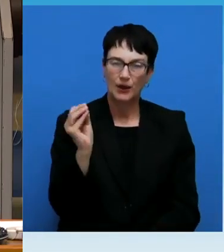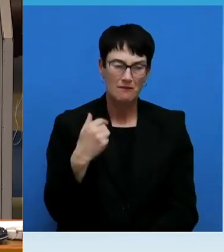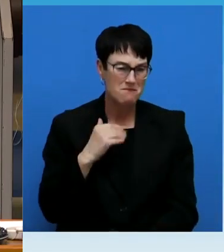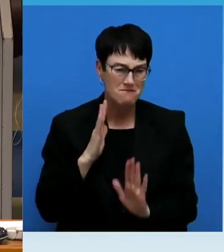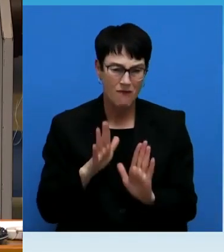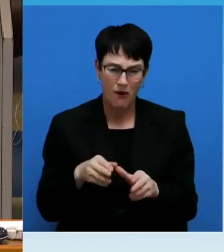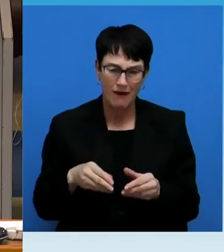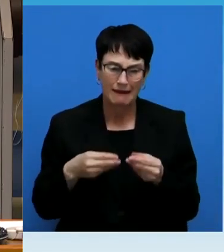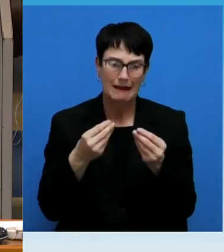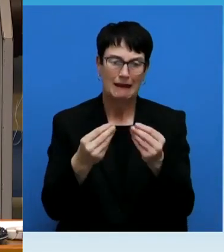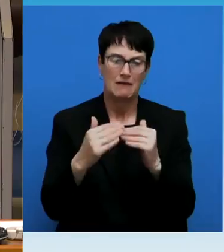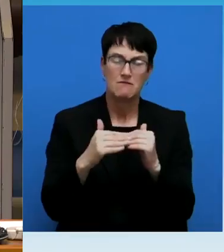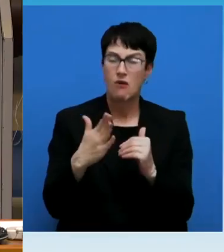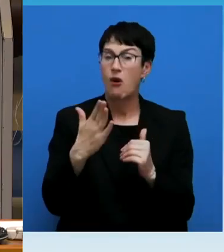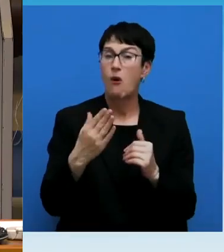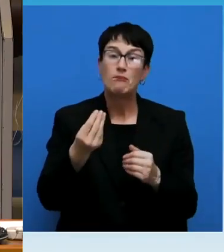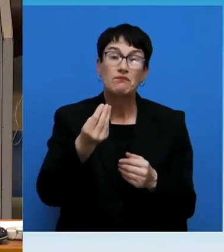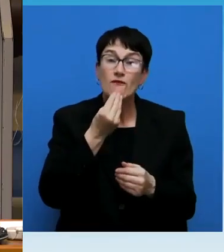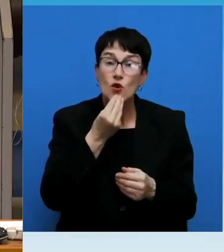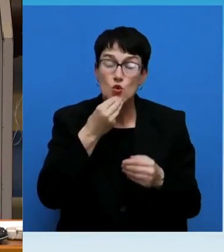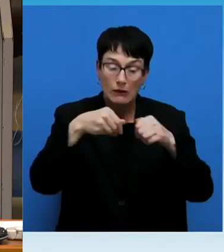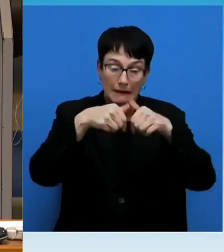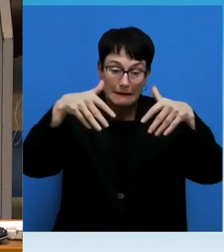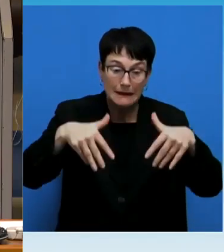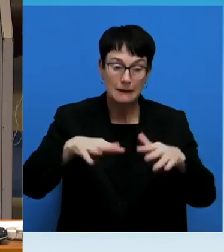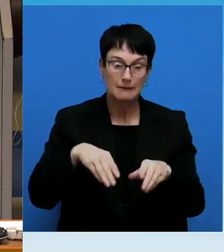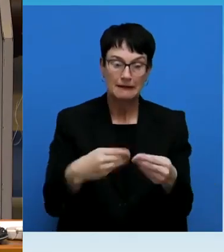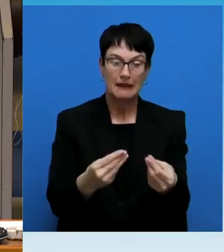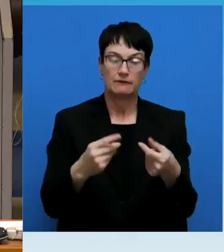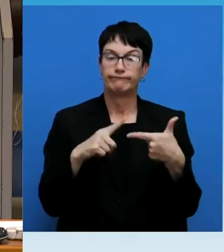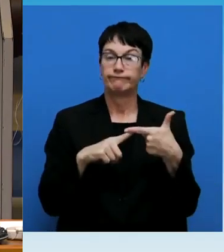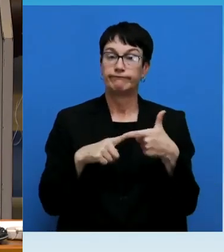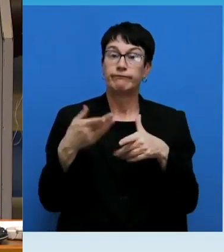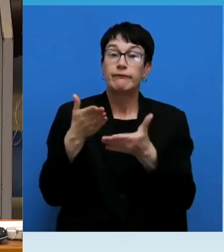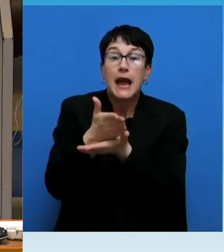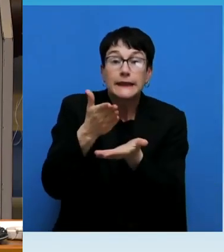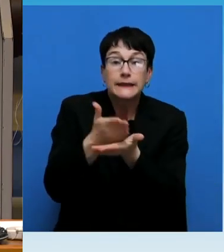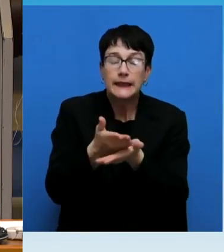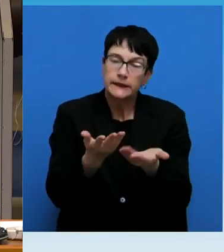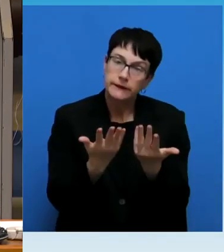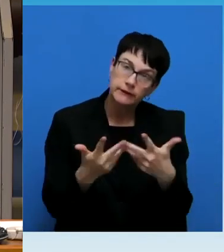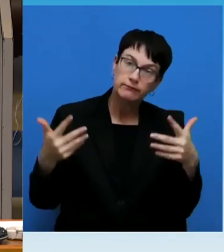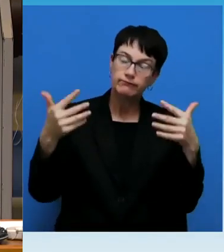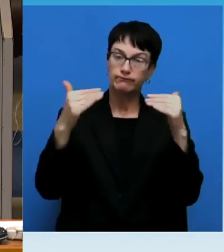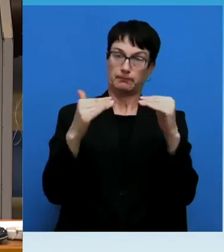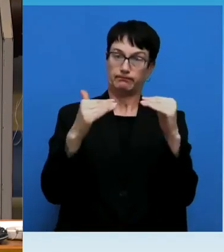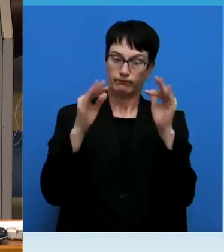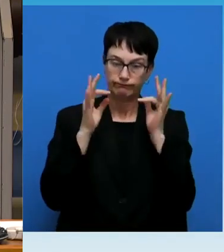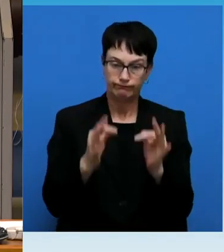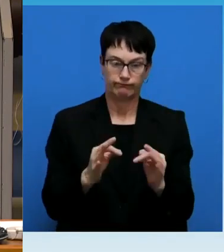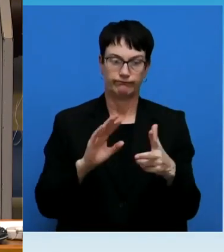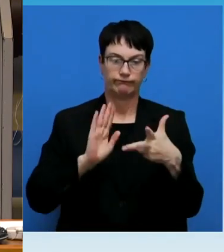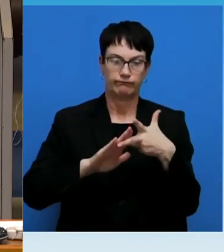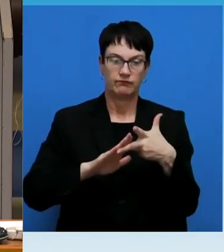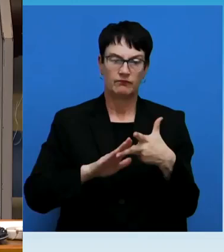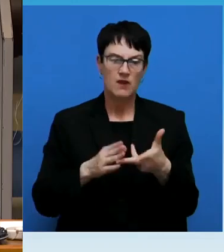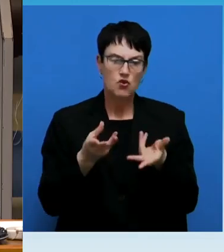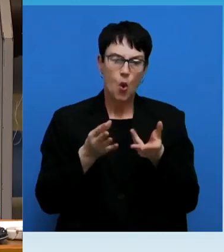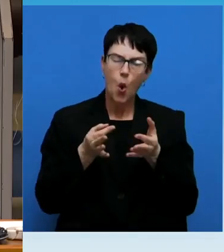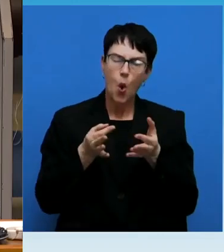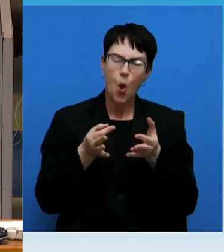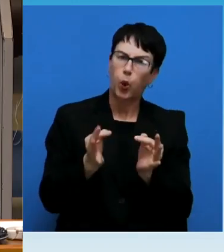digital connectivity by design. It means inclusive quality education for all and access to decent work and social